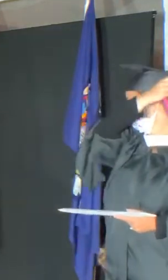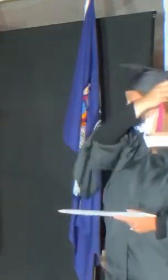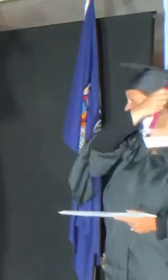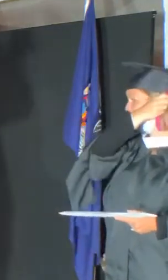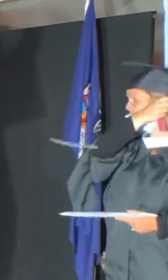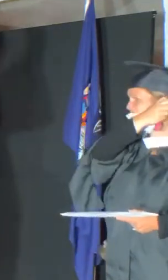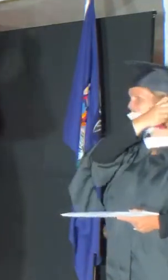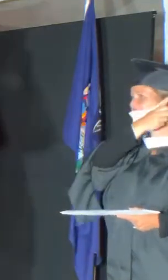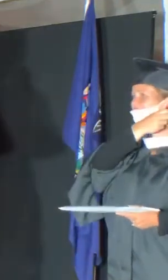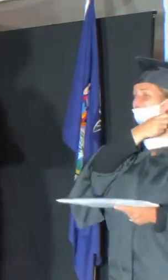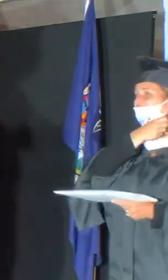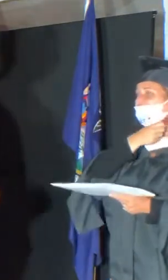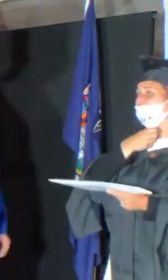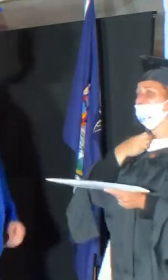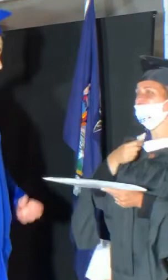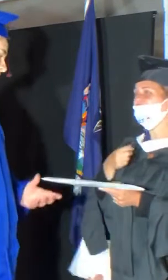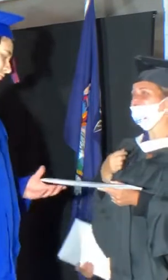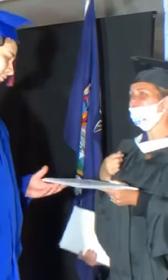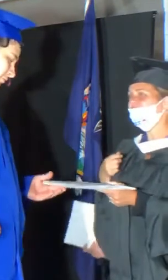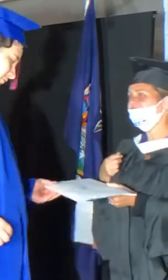Matthew Lee Jibo.